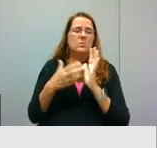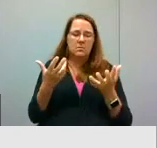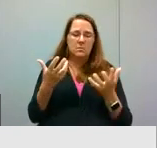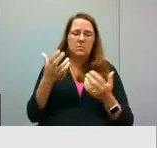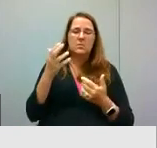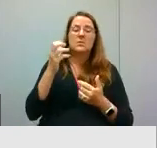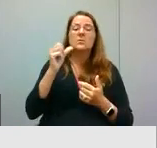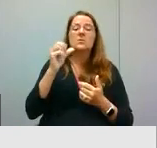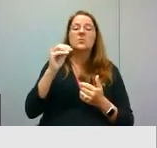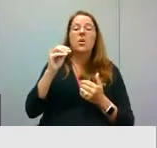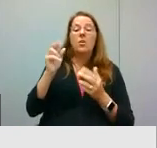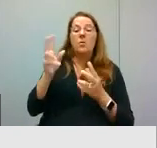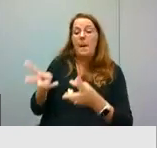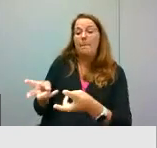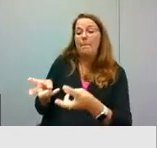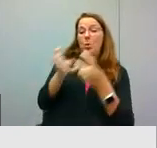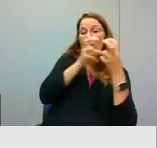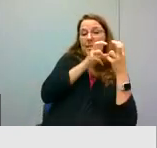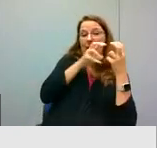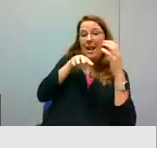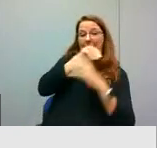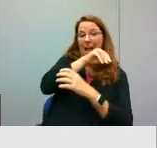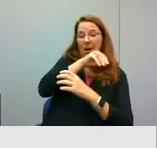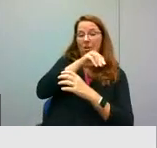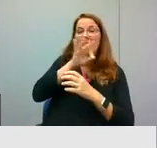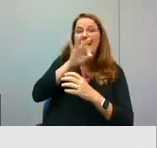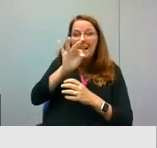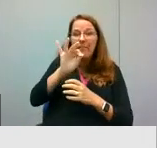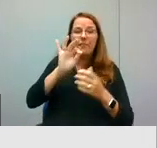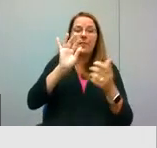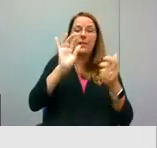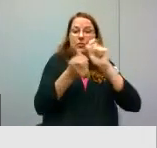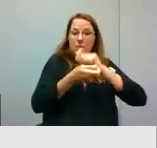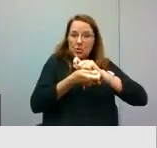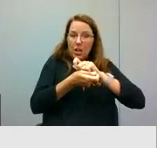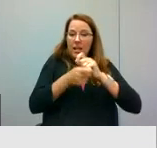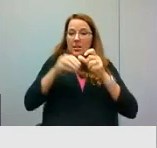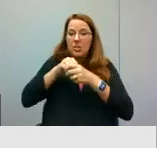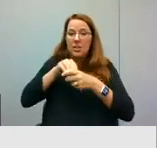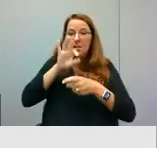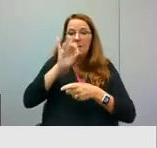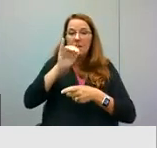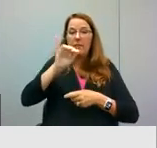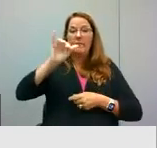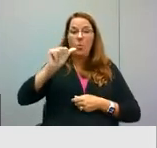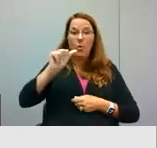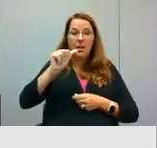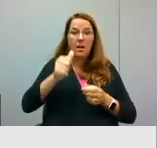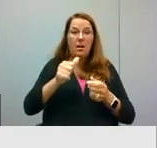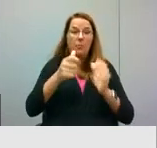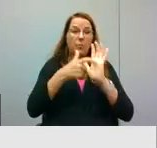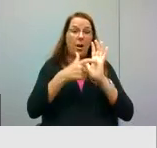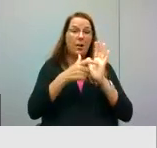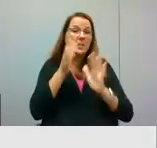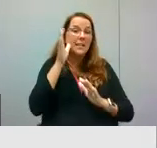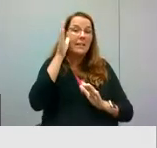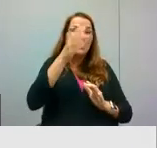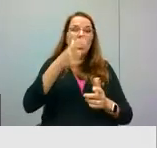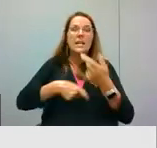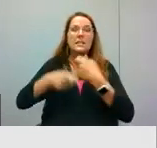So by pulling that out, if there is a change in the FOIA requirements in the future, instead of updating